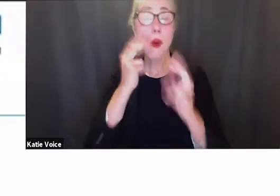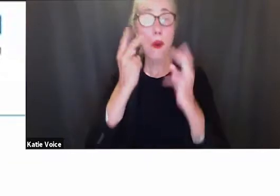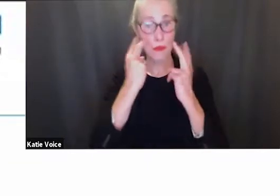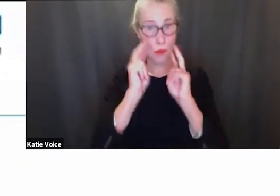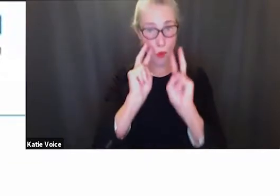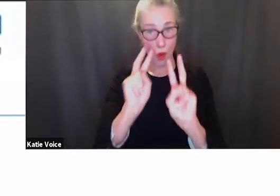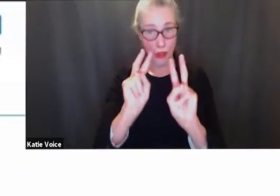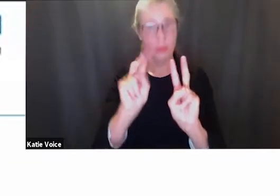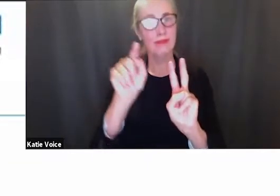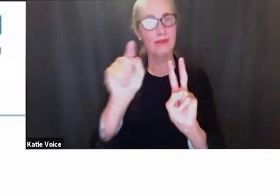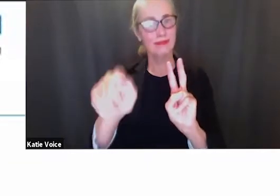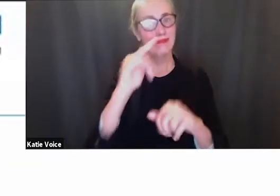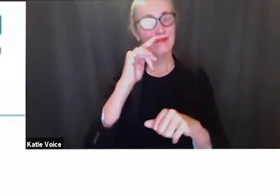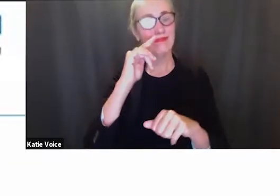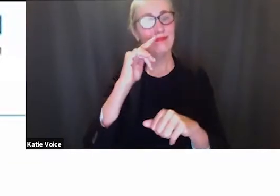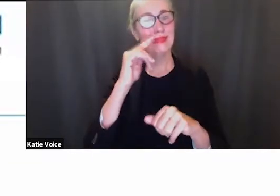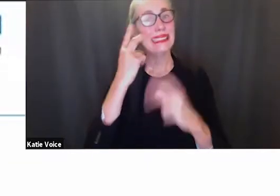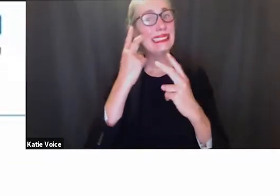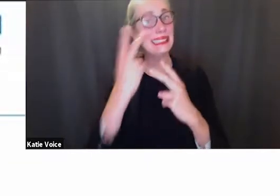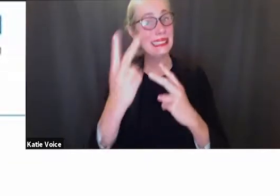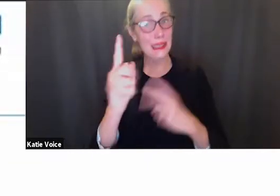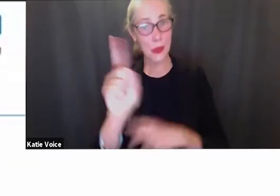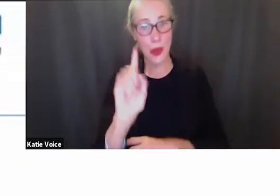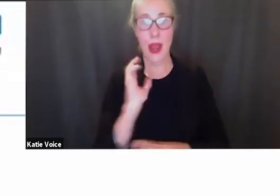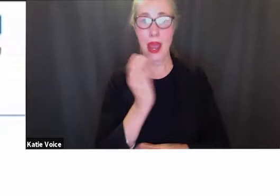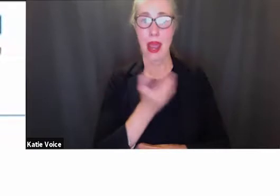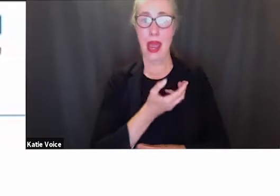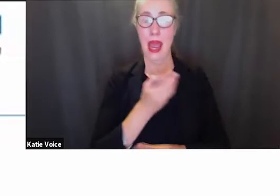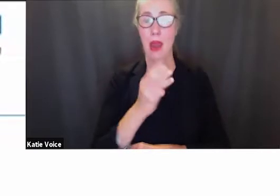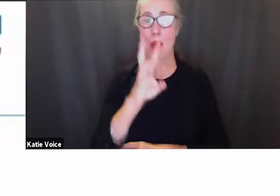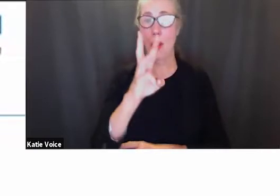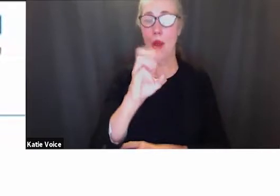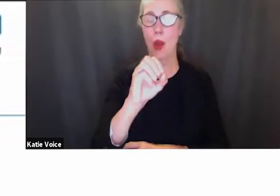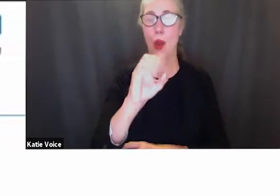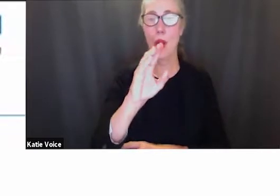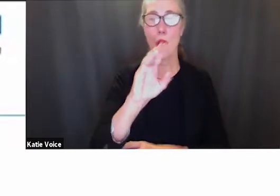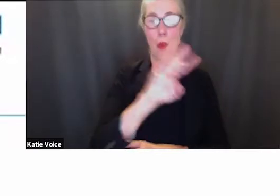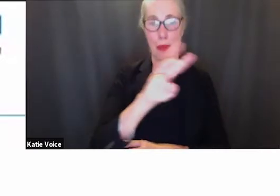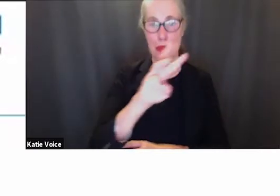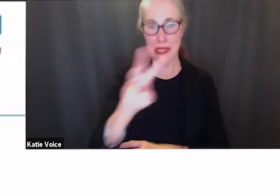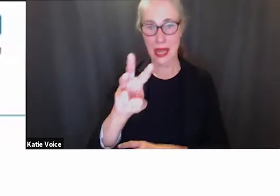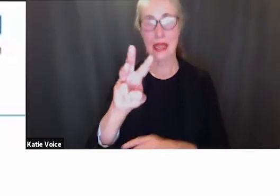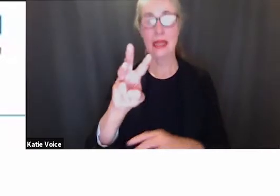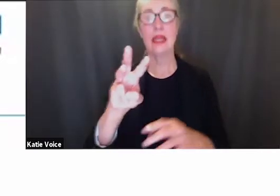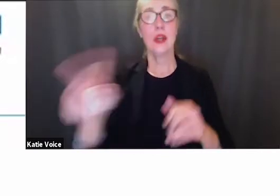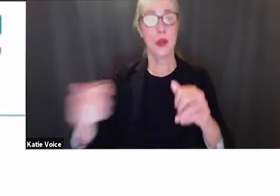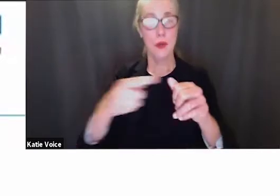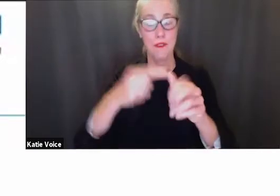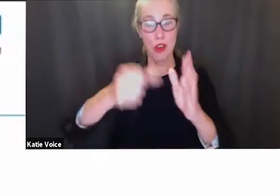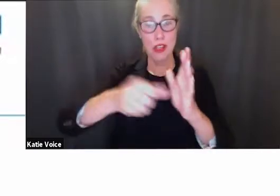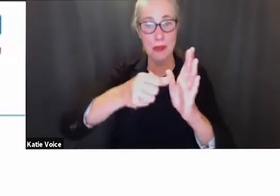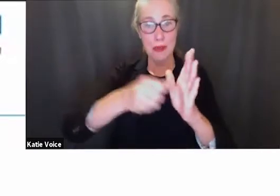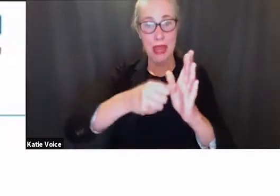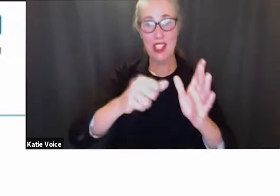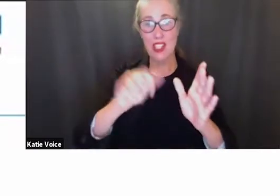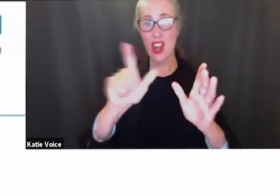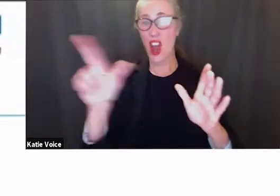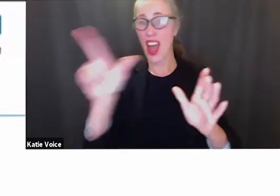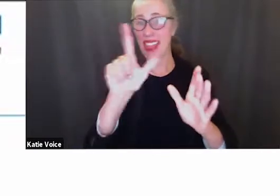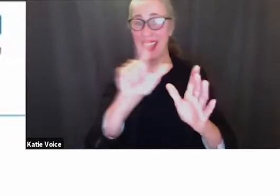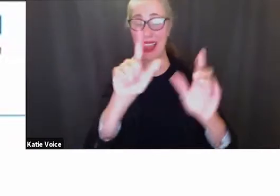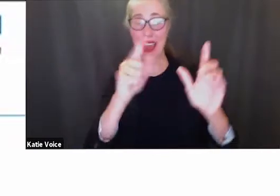available on our website. If you go on our website to the landing page on the far left-hand side, there's